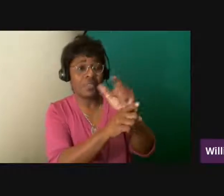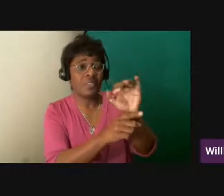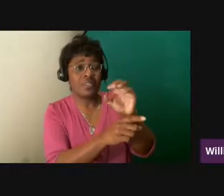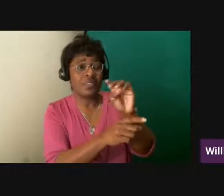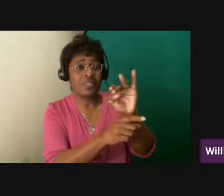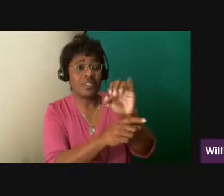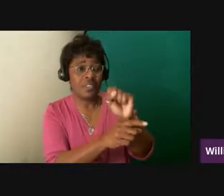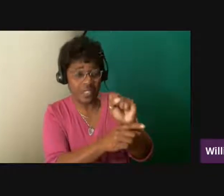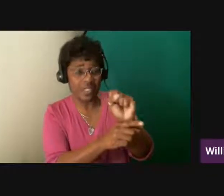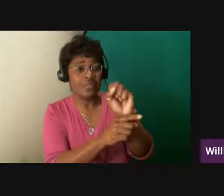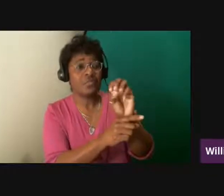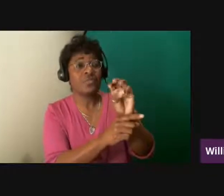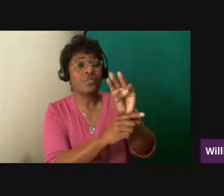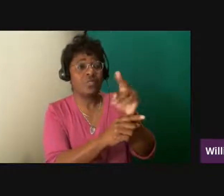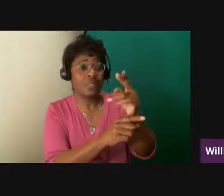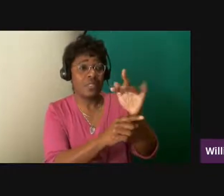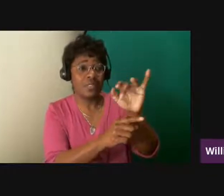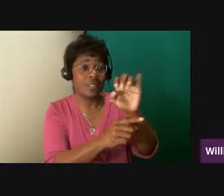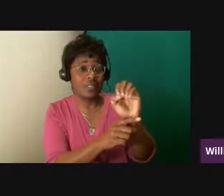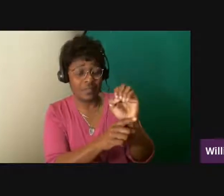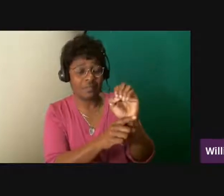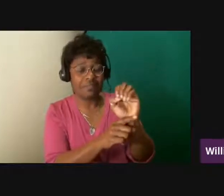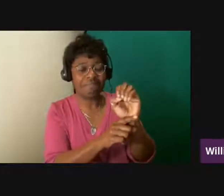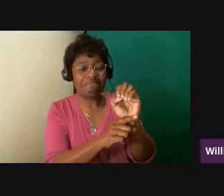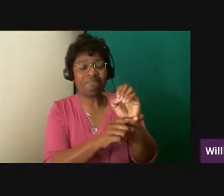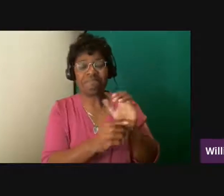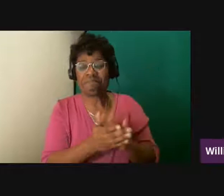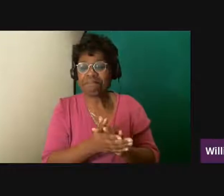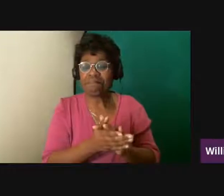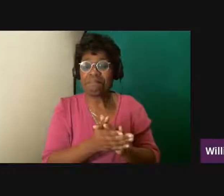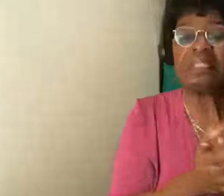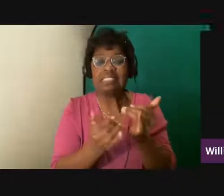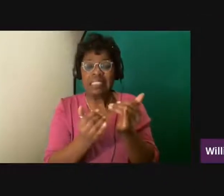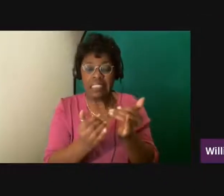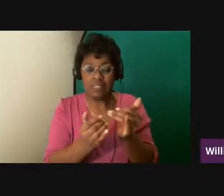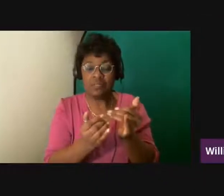going to have the statement of faith by Joshua Patrick Walker.